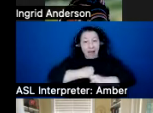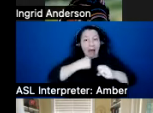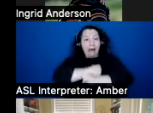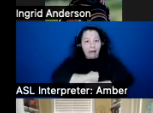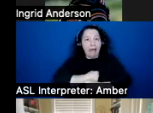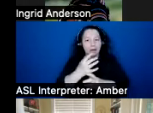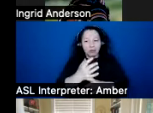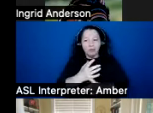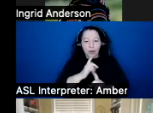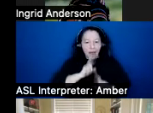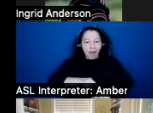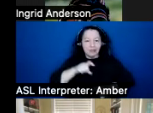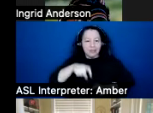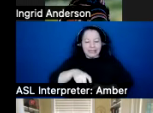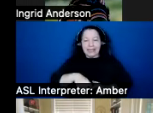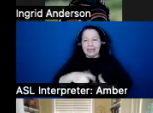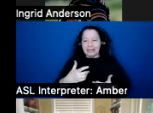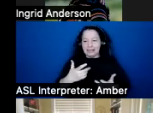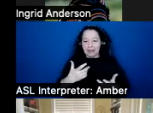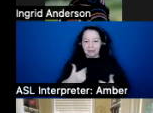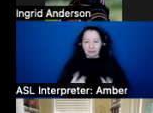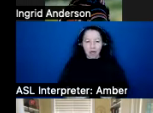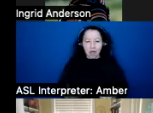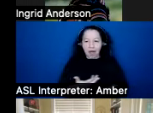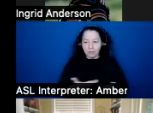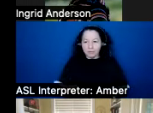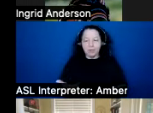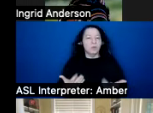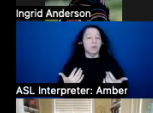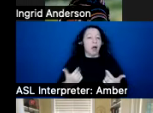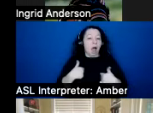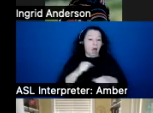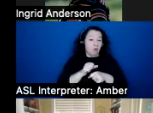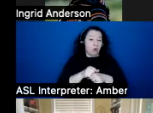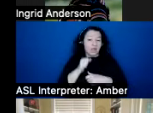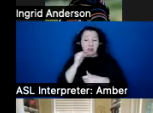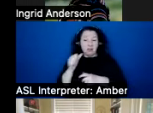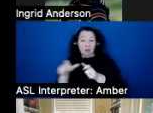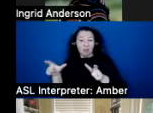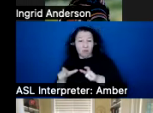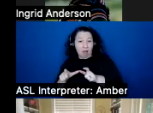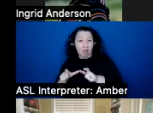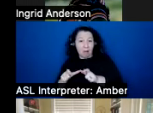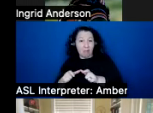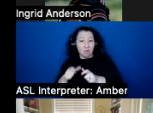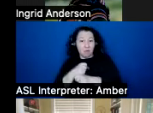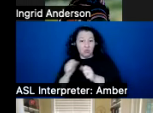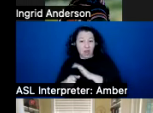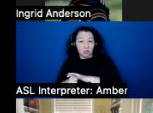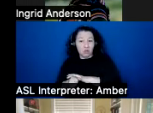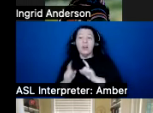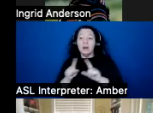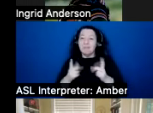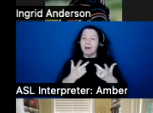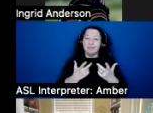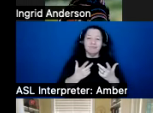gaps. And I have worked in non-tribal shelters, but most of my experience